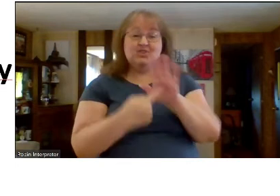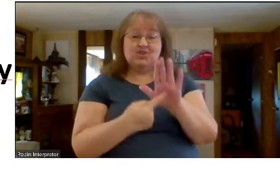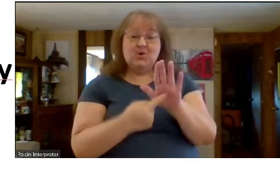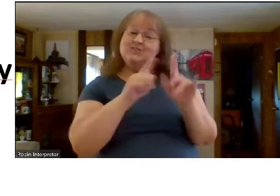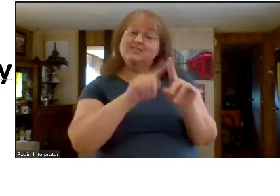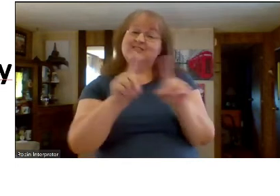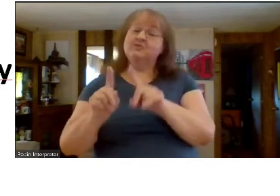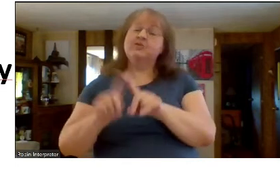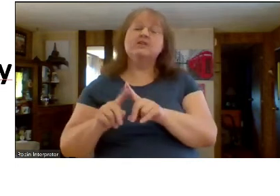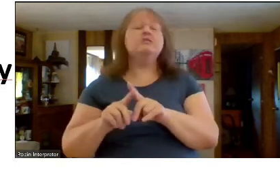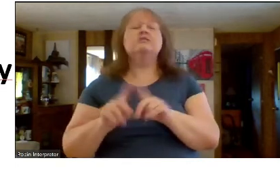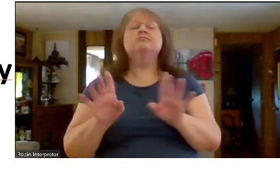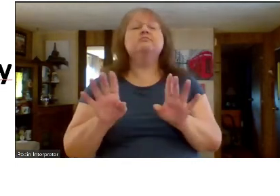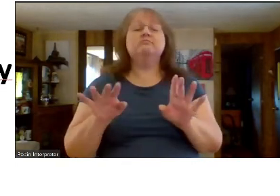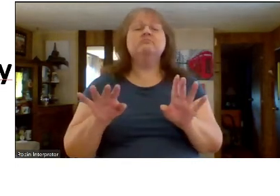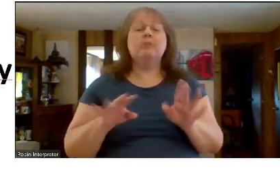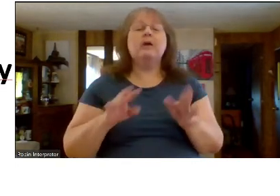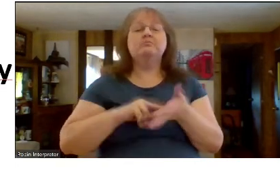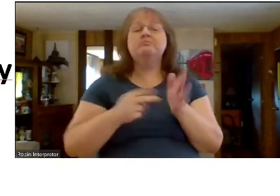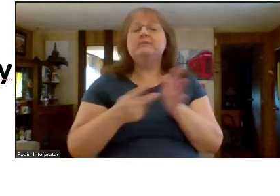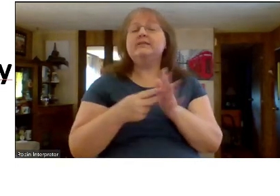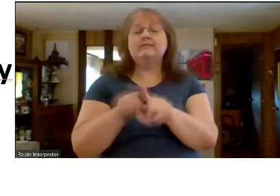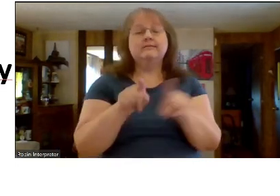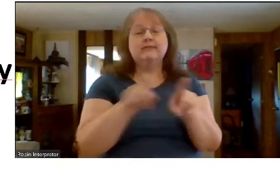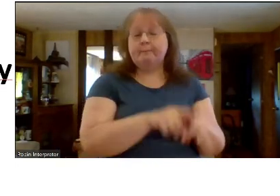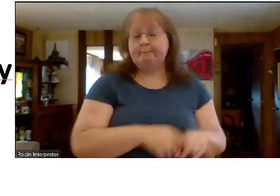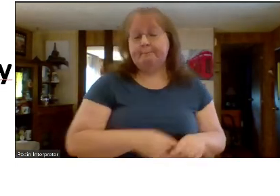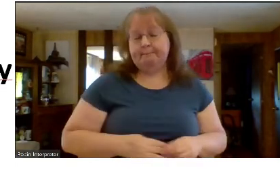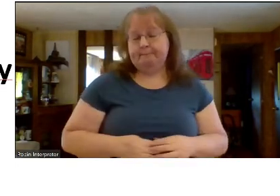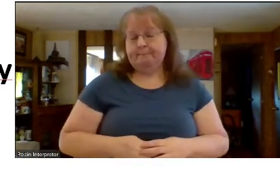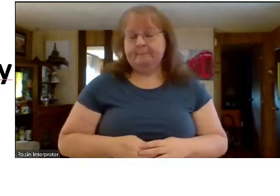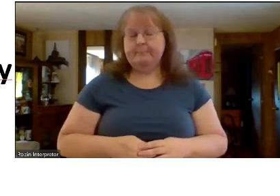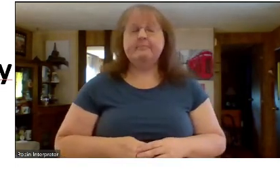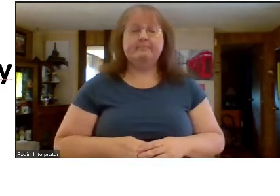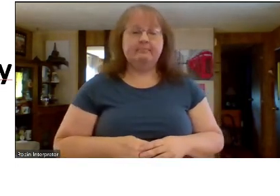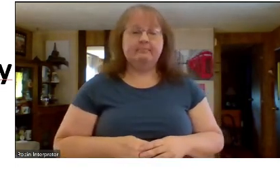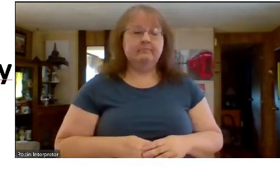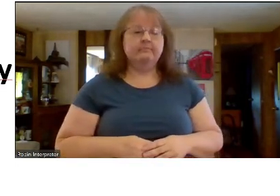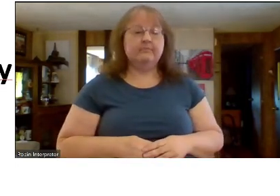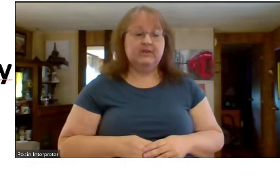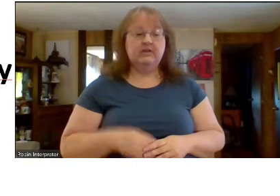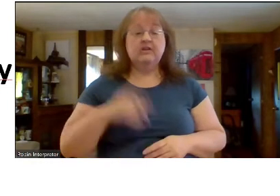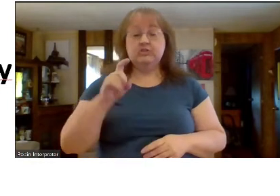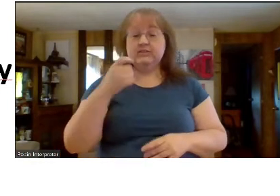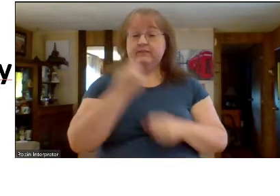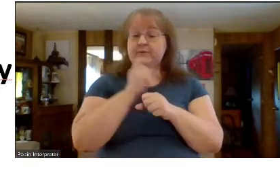So you may see these represented in different ways. It means the same thing. Okay.